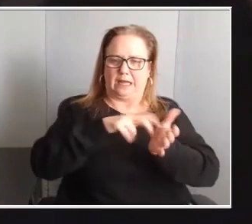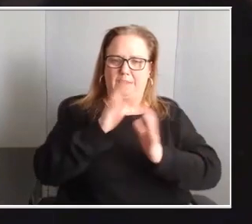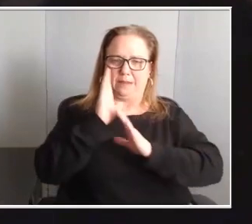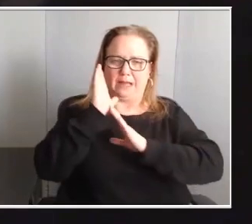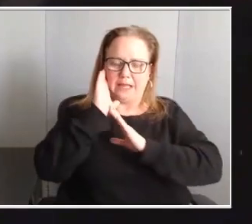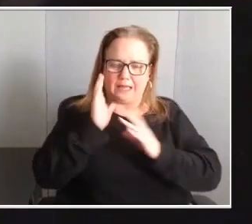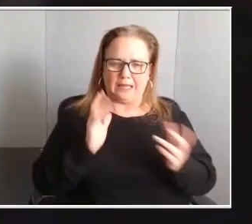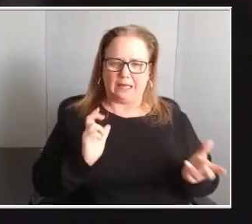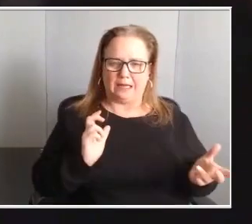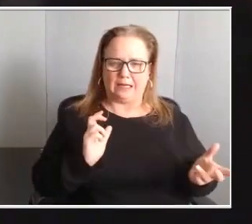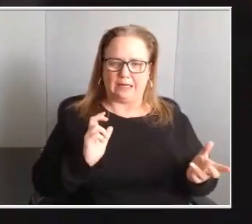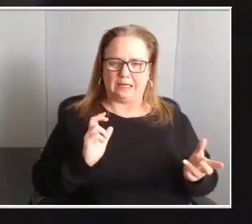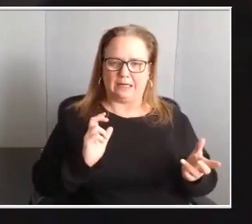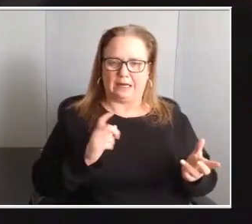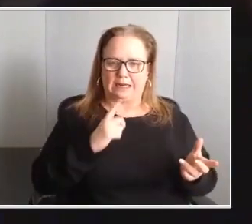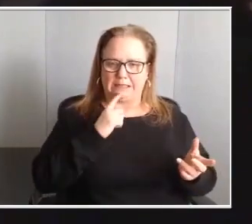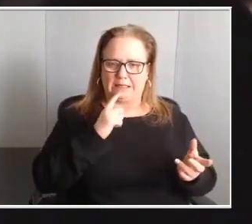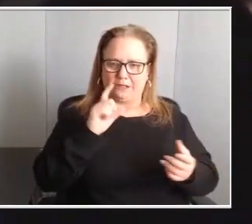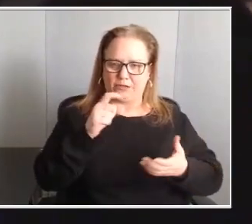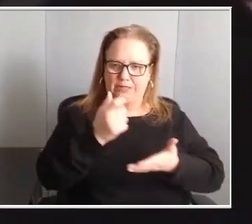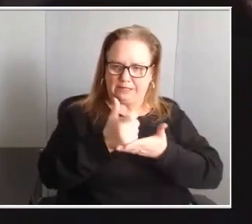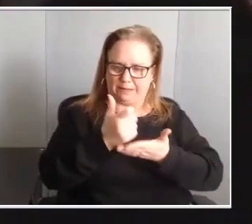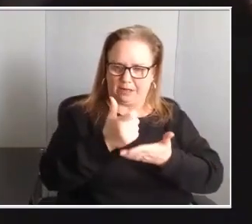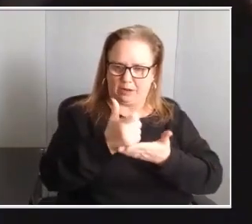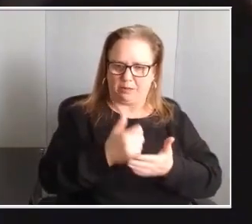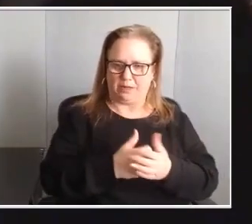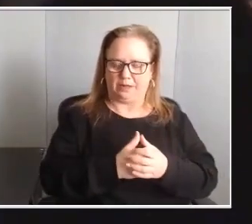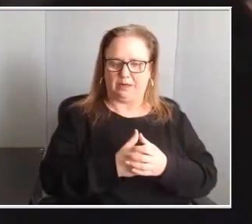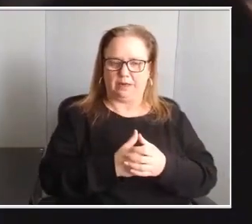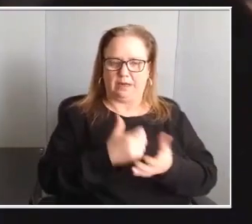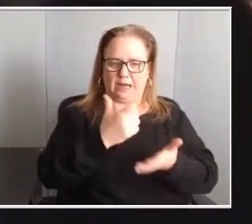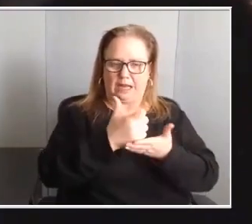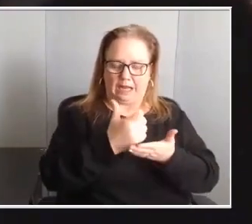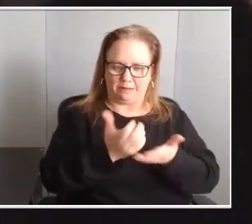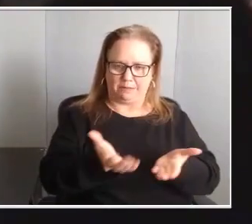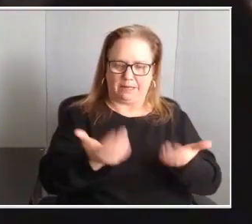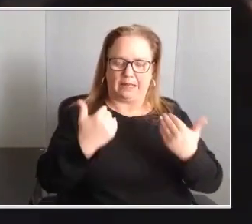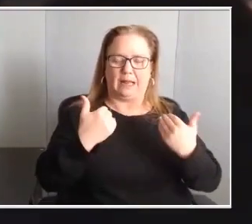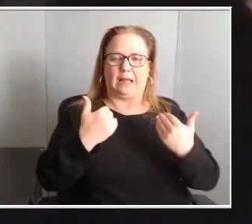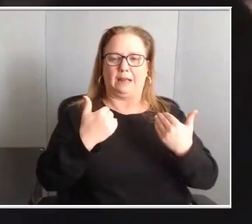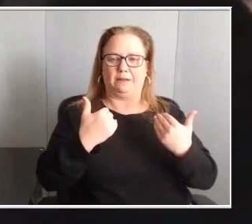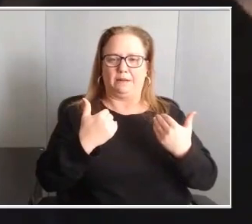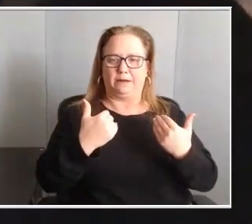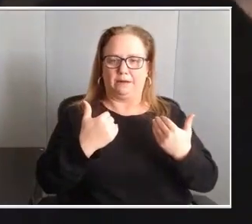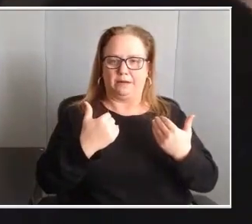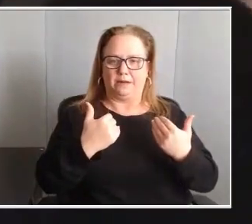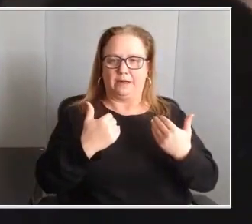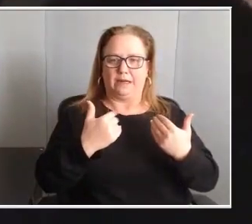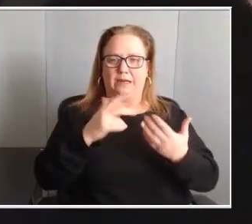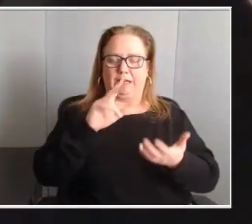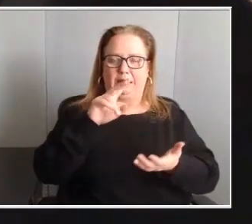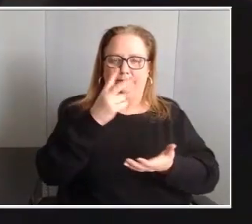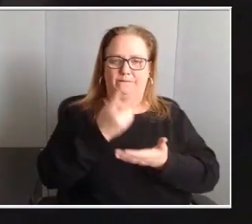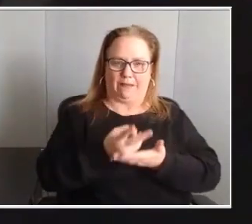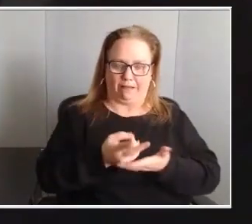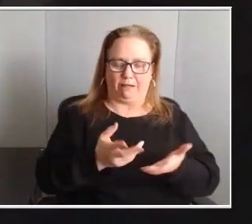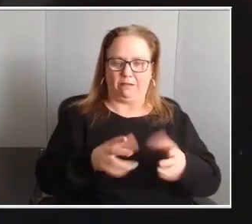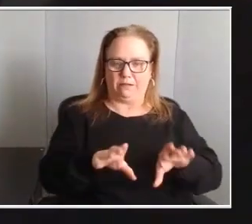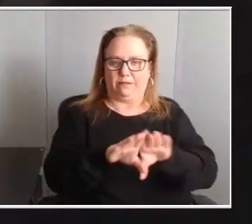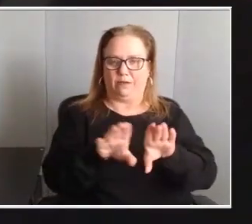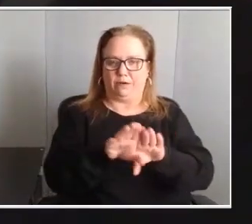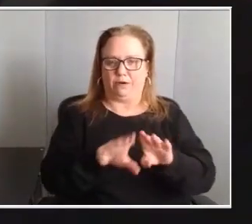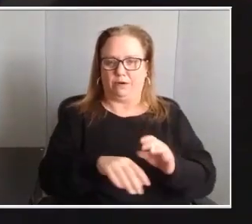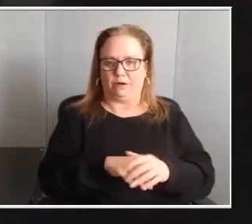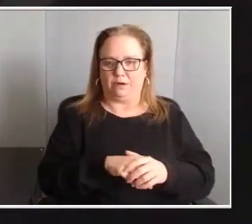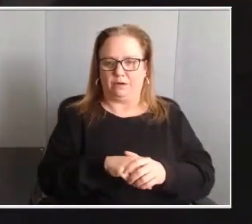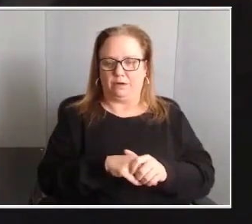And I said, do you need some help? And so I helped him get out of bed, and he went to the floor.